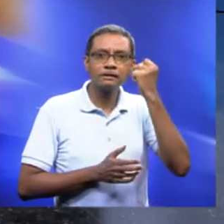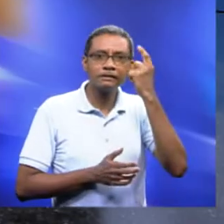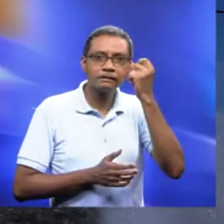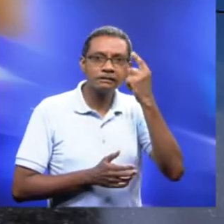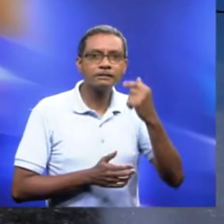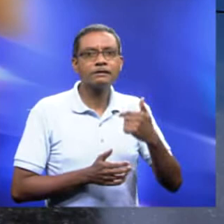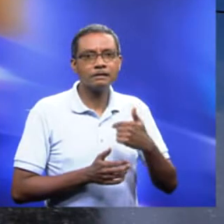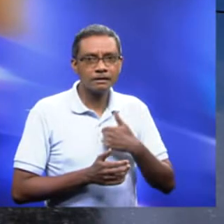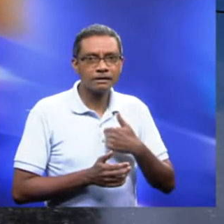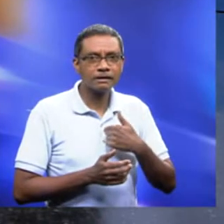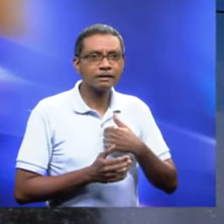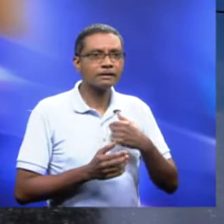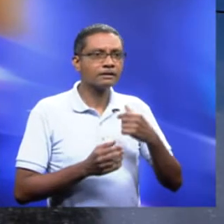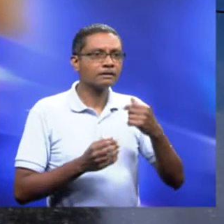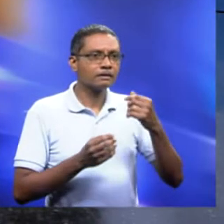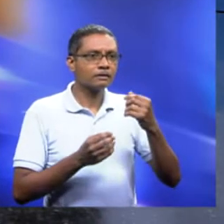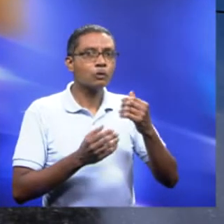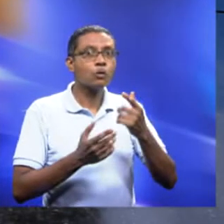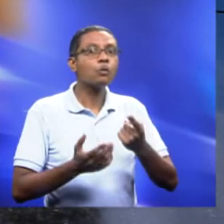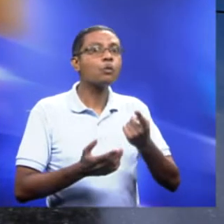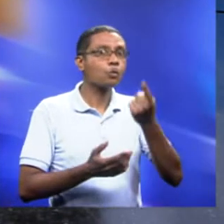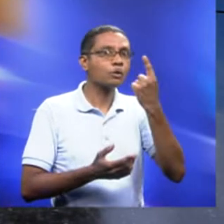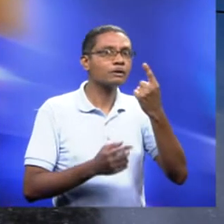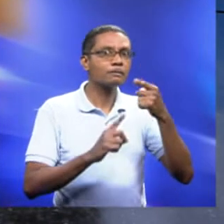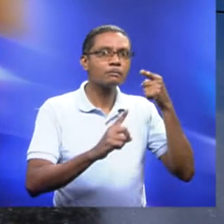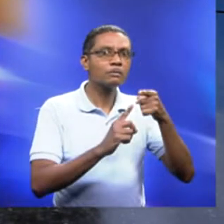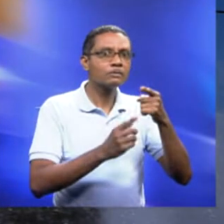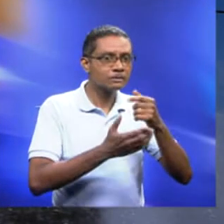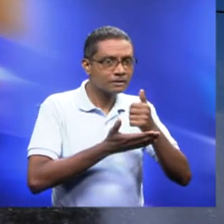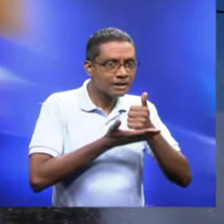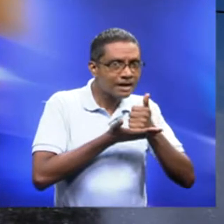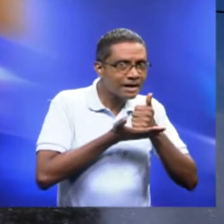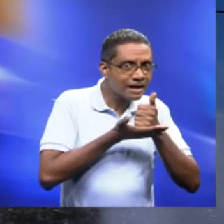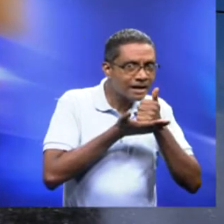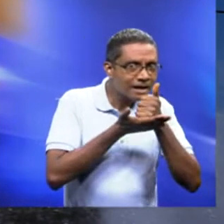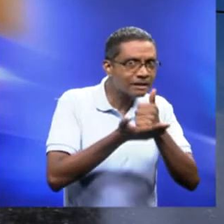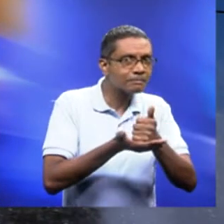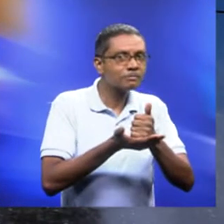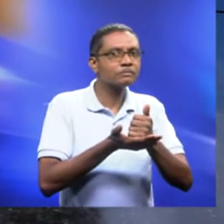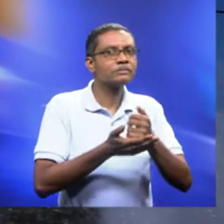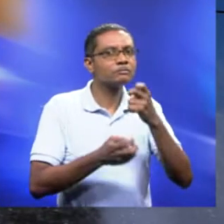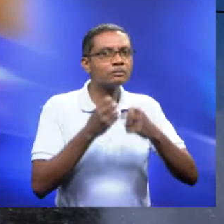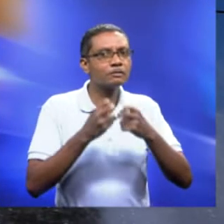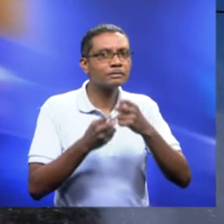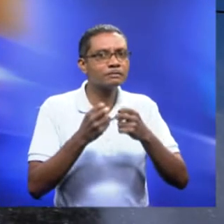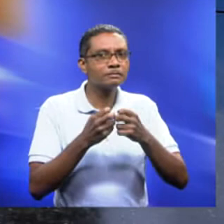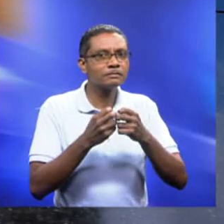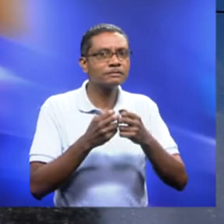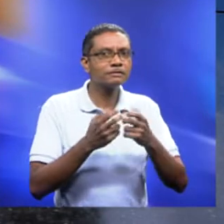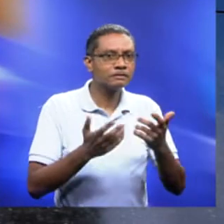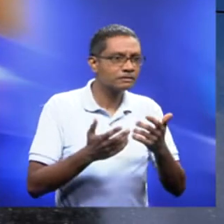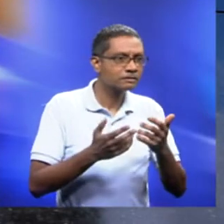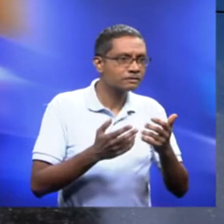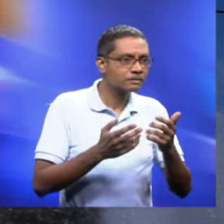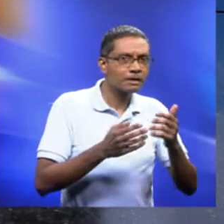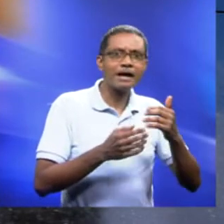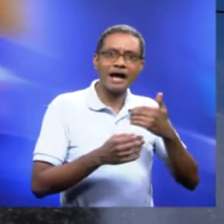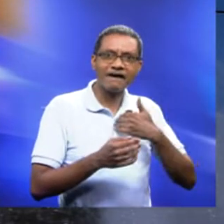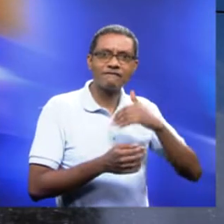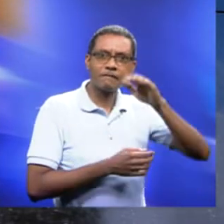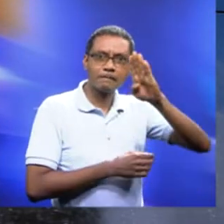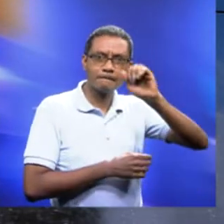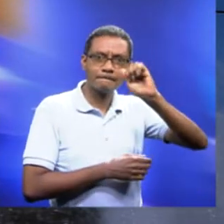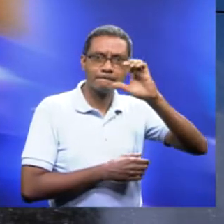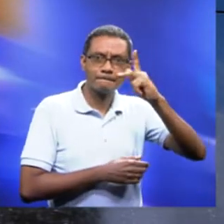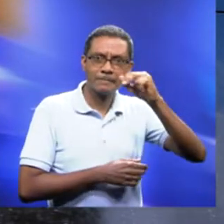assist with dealing with ransomware is backups. And you know, sometimes some people don't really understand the power of having